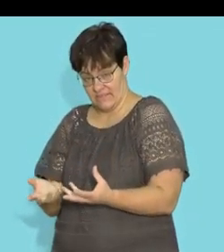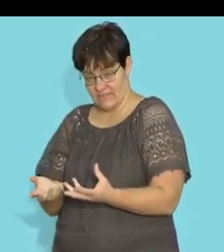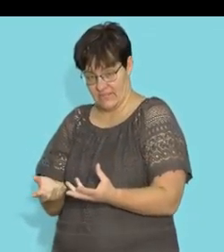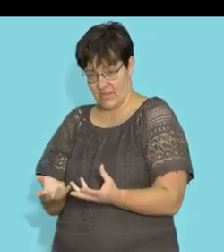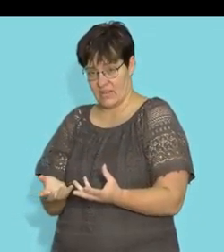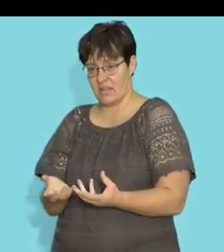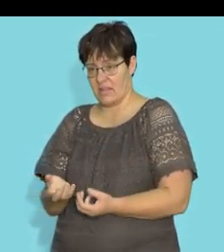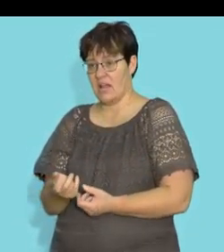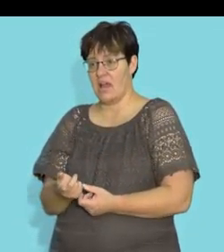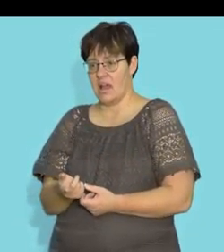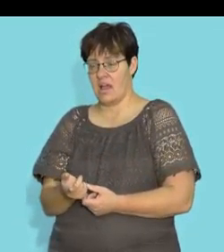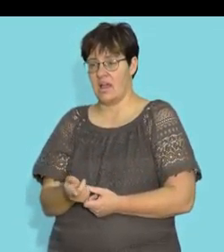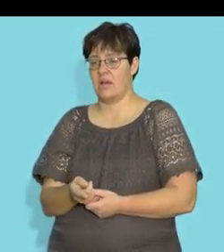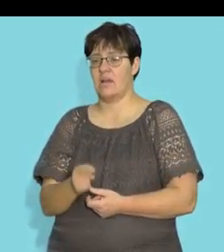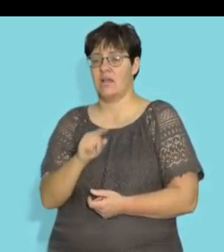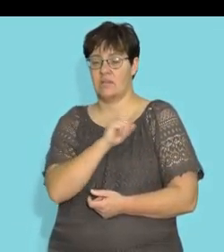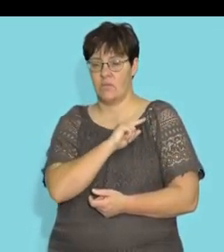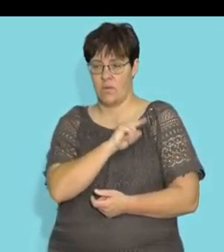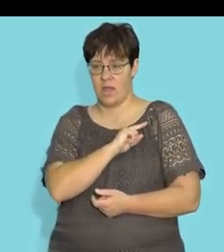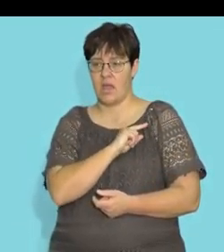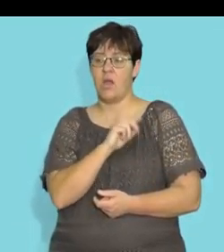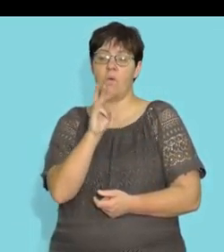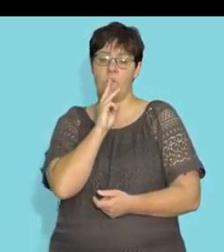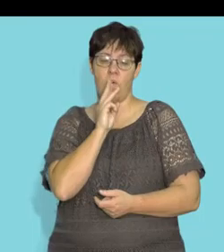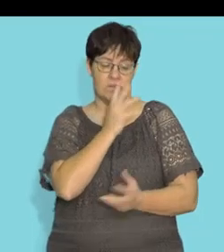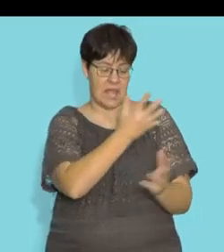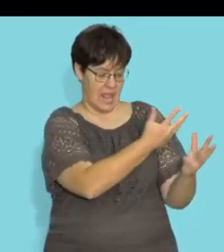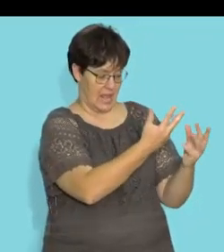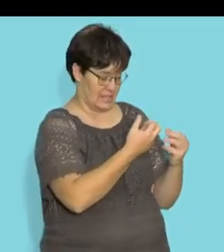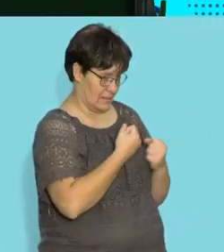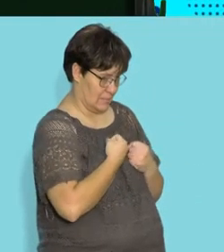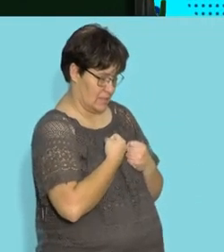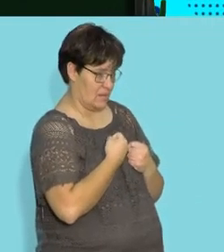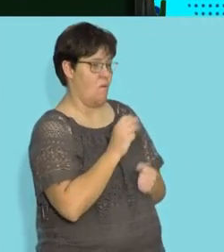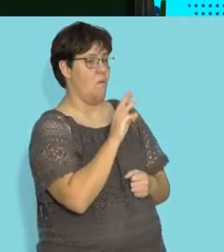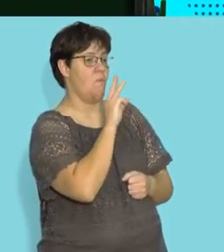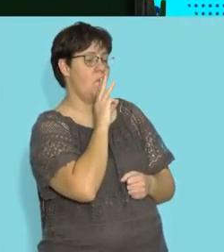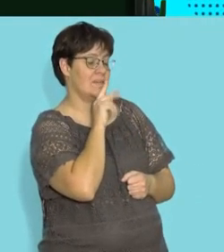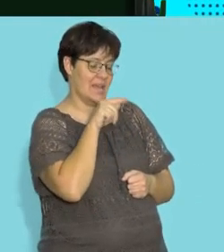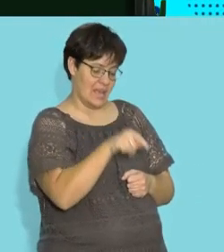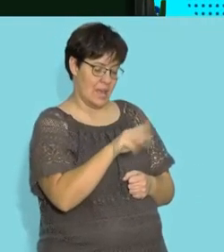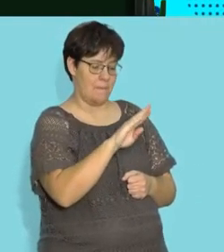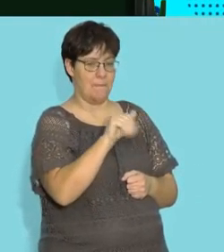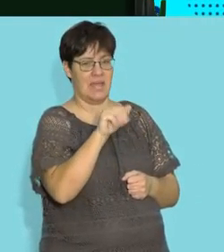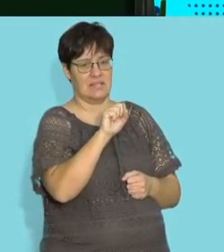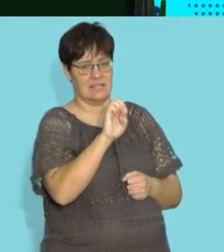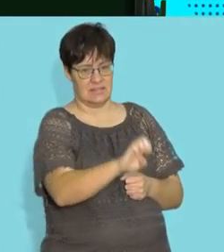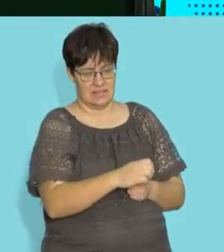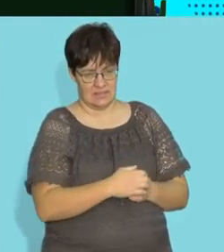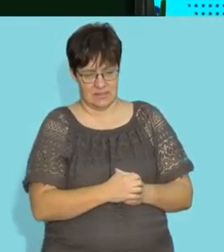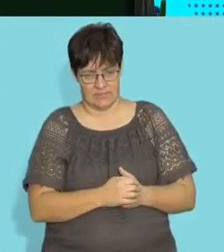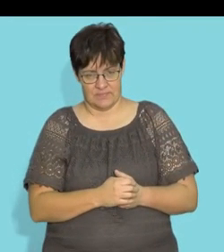which is now the hydronium ion concentration. So because hydrochloric acid